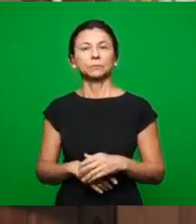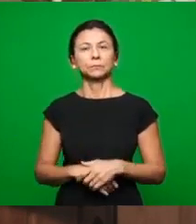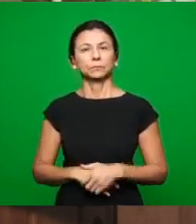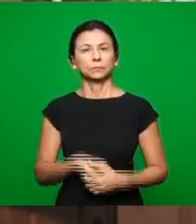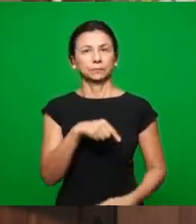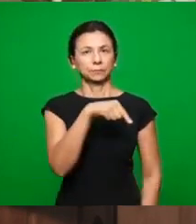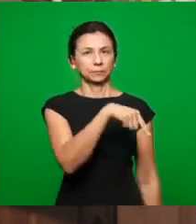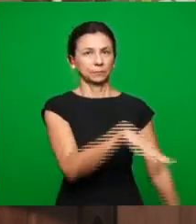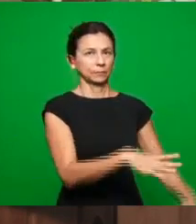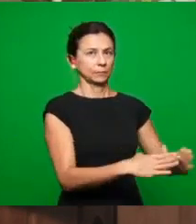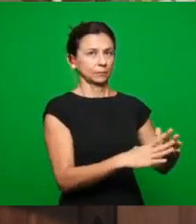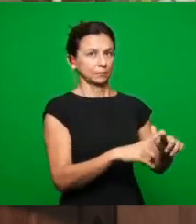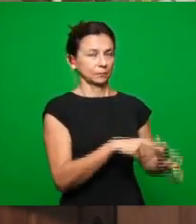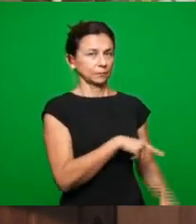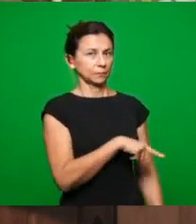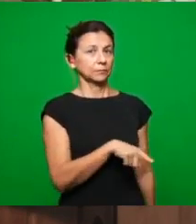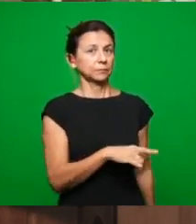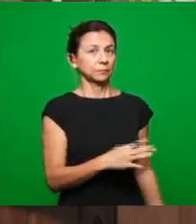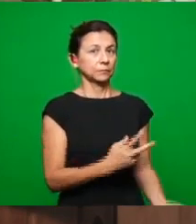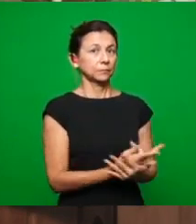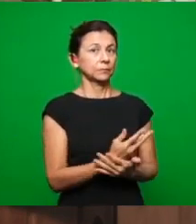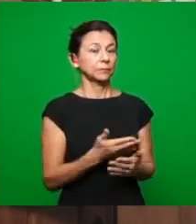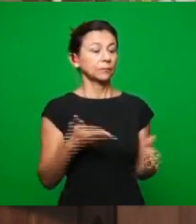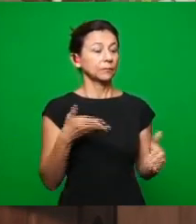of Thyatira,